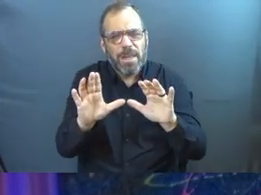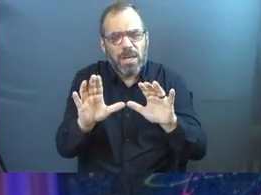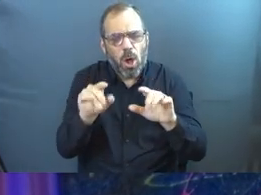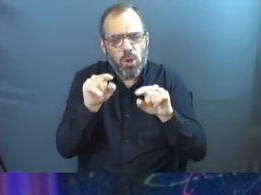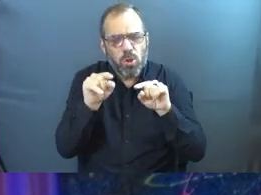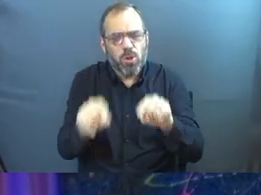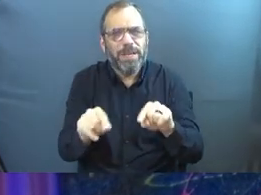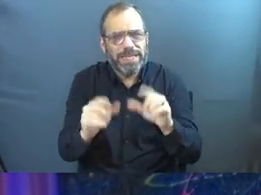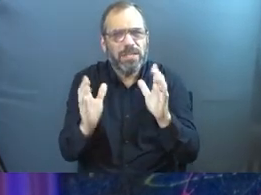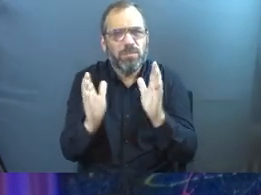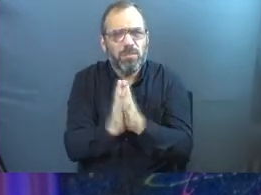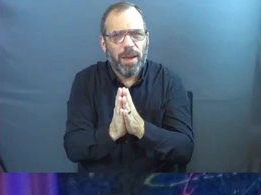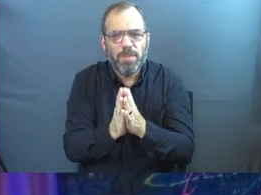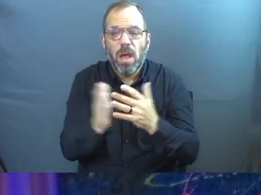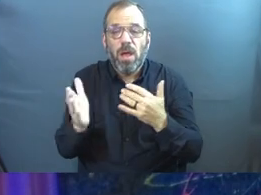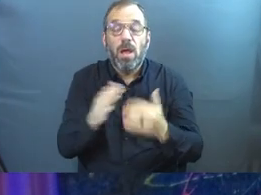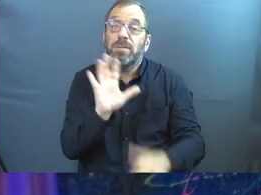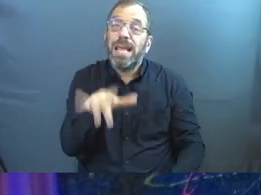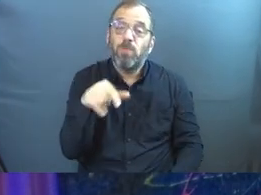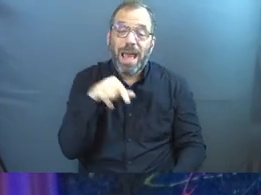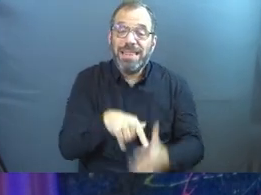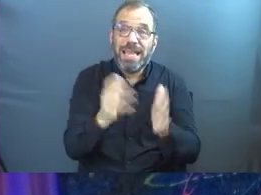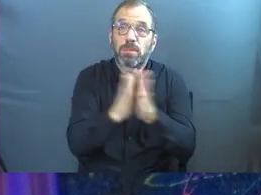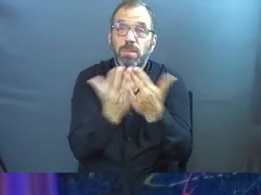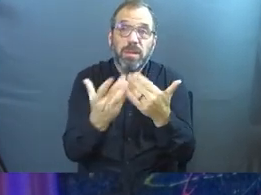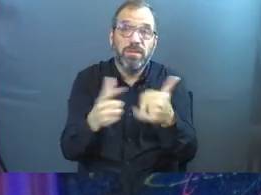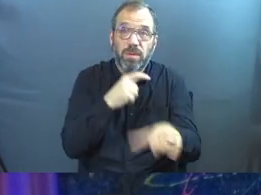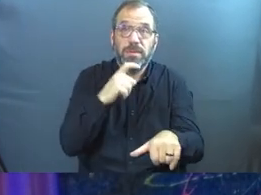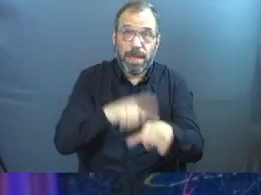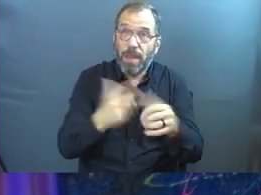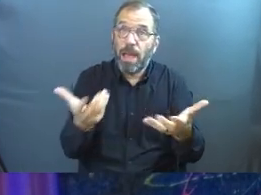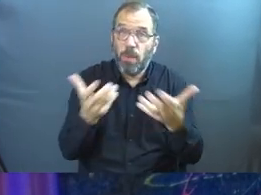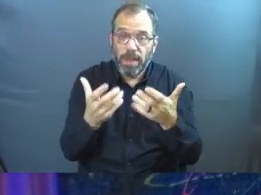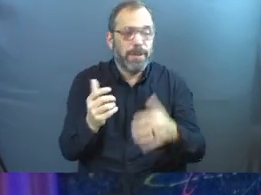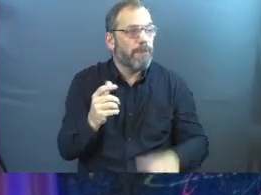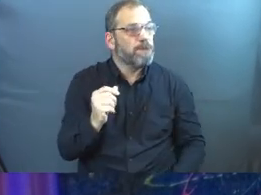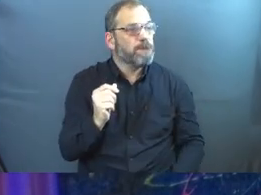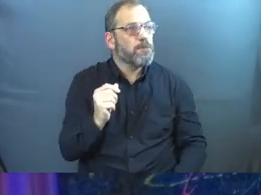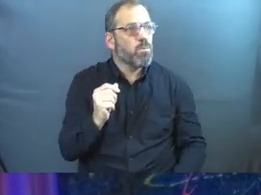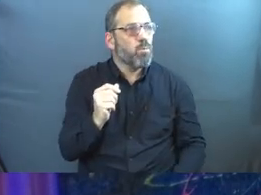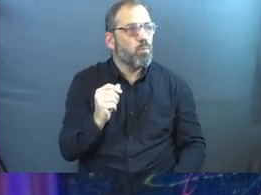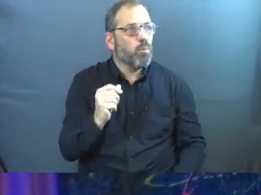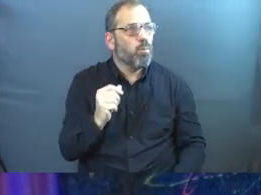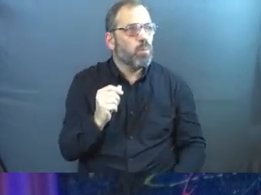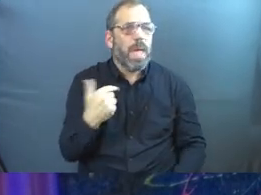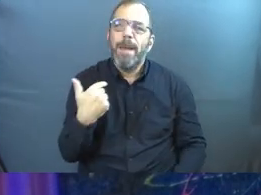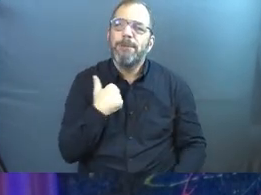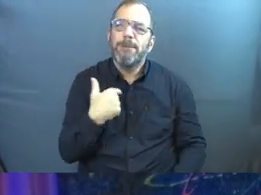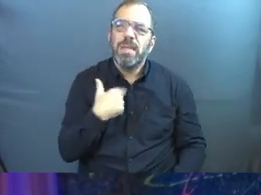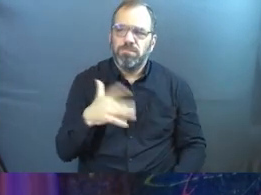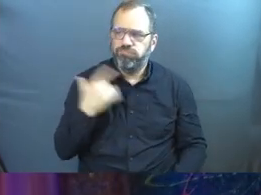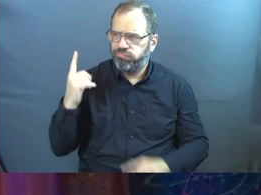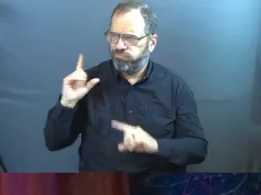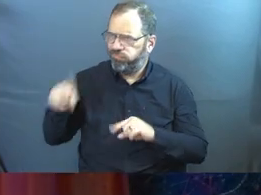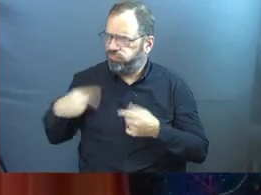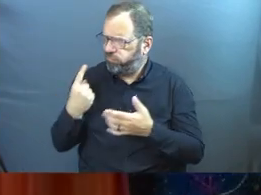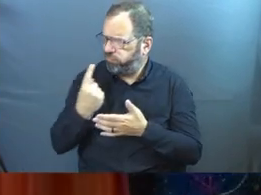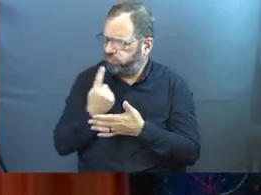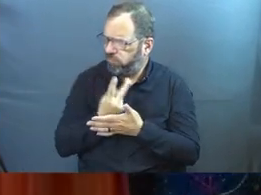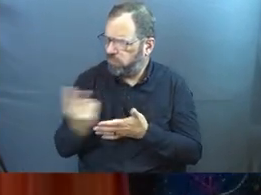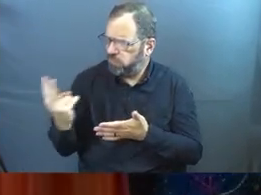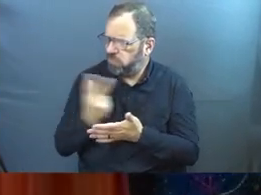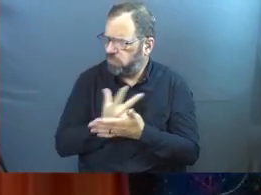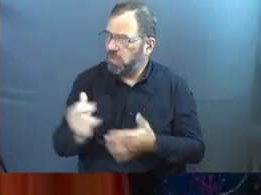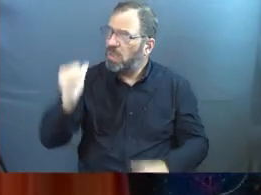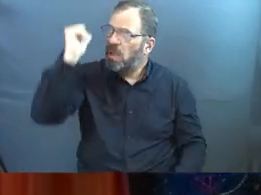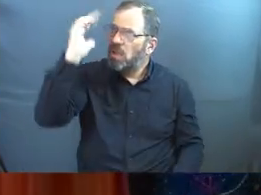take a quick look at it. It's one of the reasons I wanted to do this book in the first place, to be real with you. I have just felt for several weeks now that God